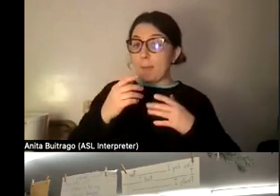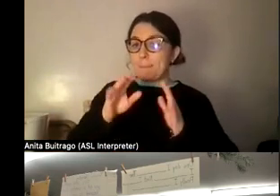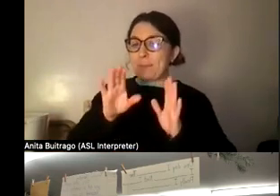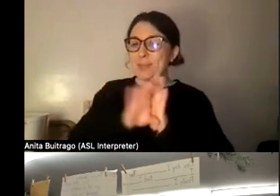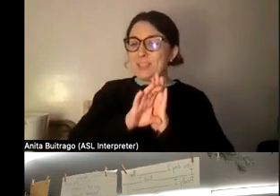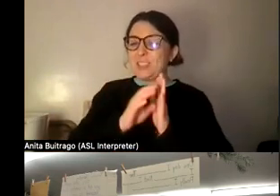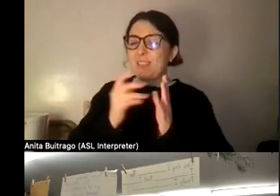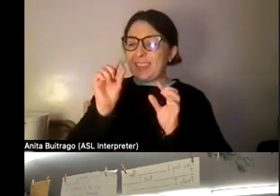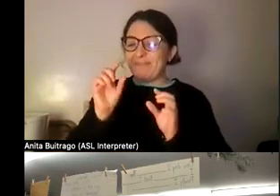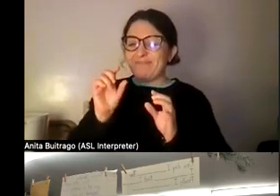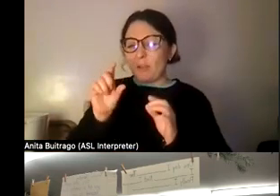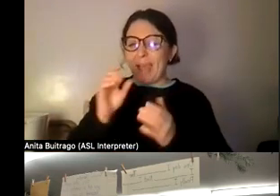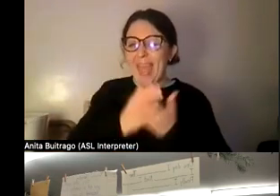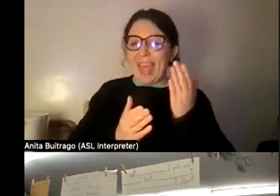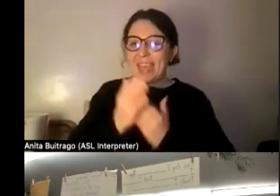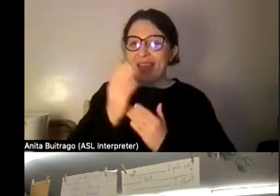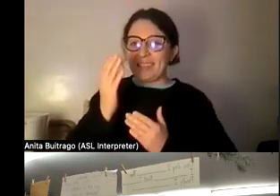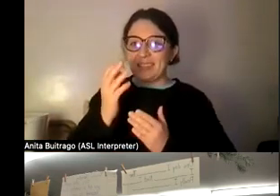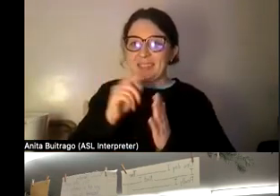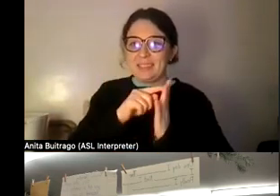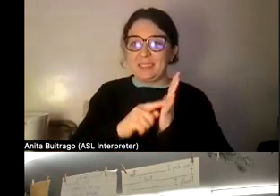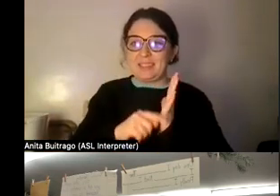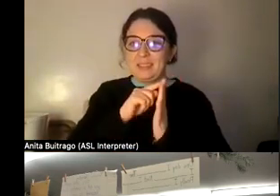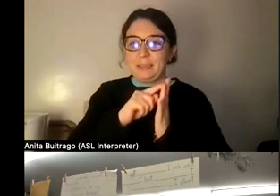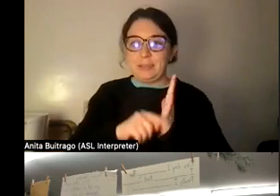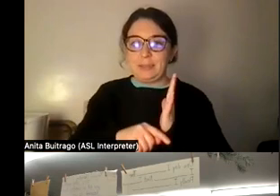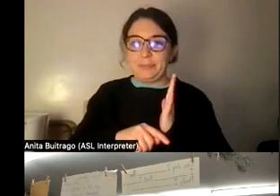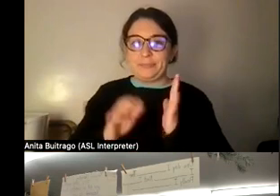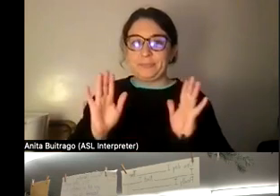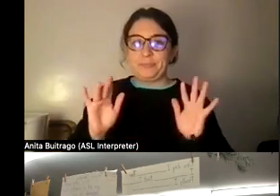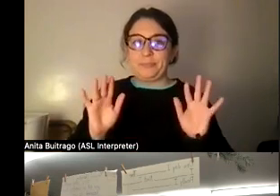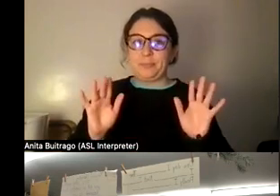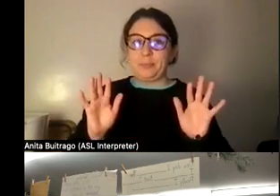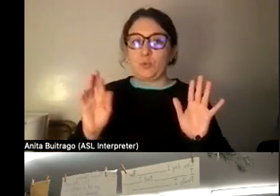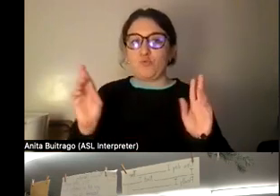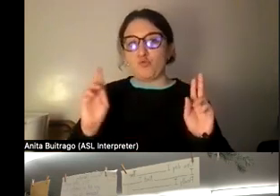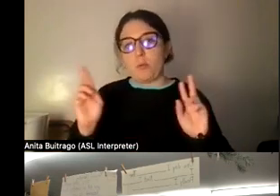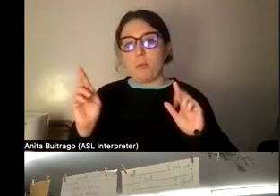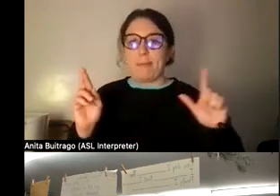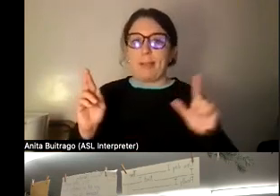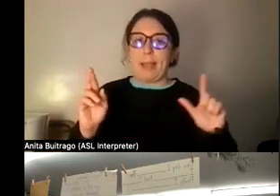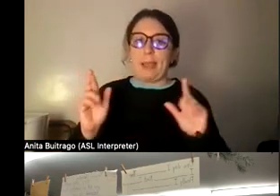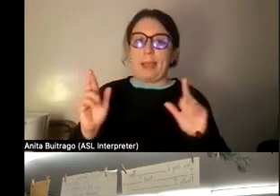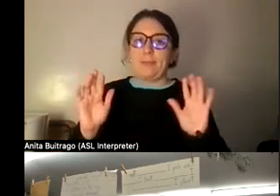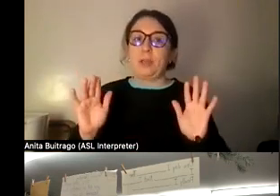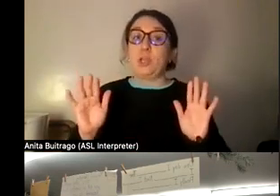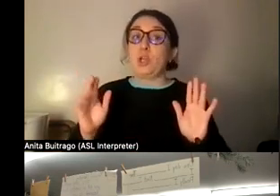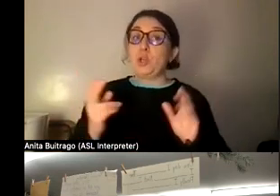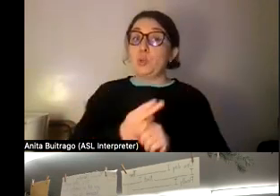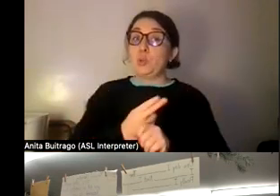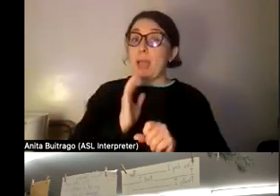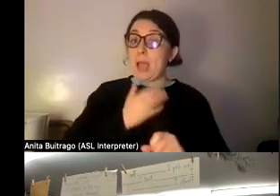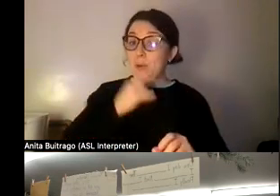have, oh, do you have one again? Yeah, that's the right one. Right. So we use these with our kids when they're first